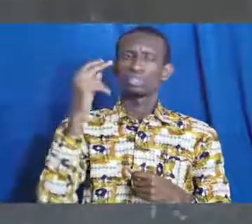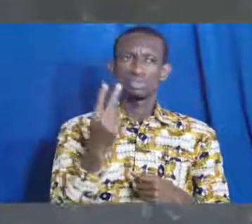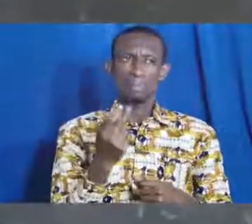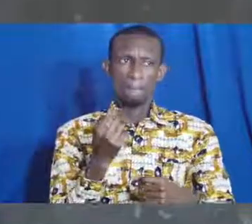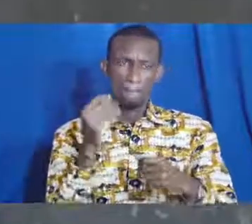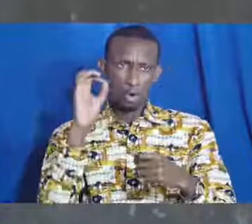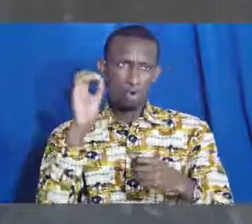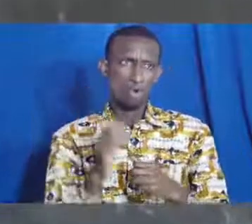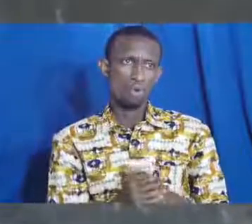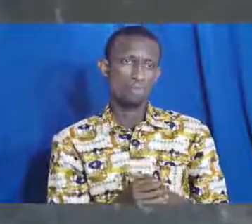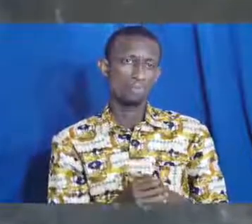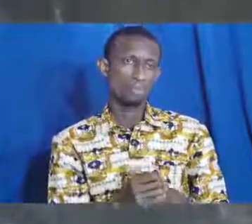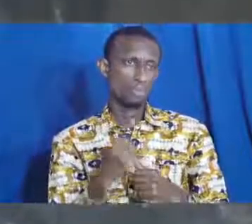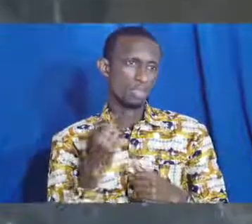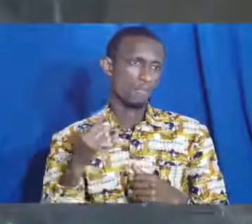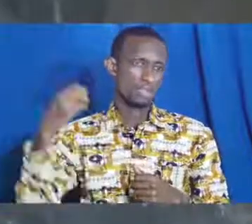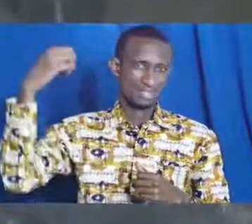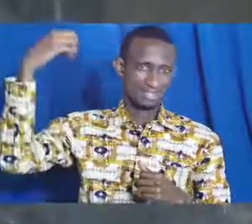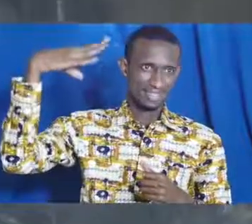sunlight and then gives